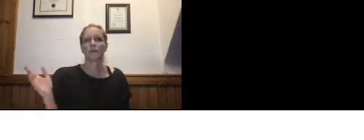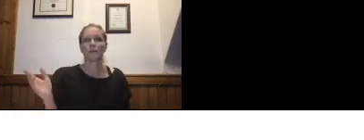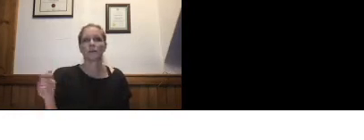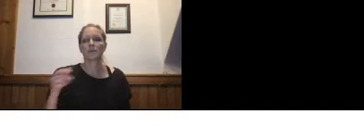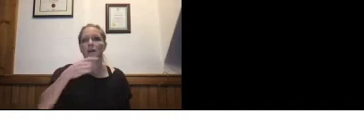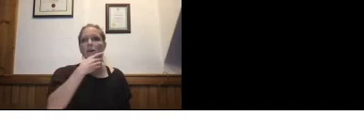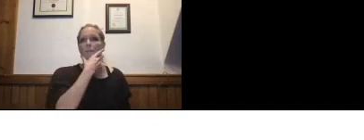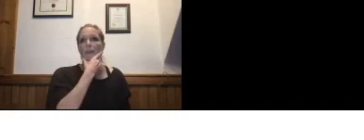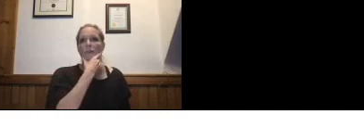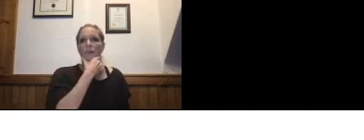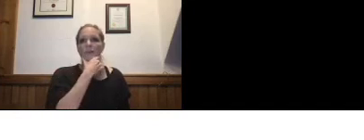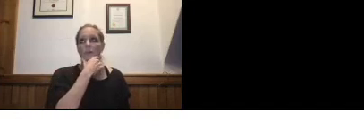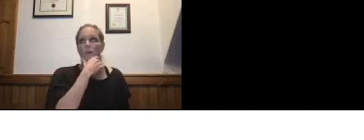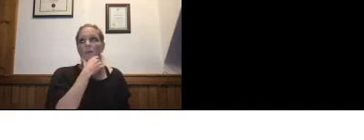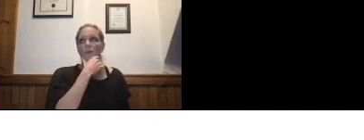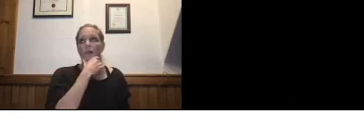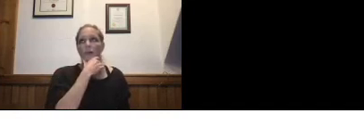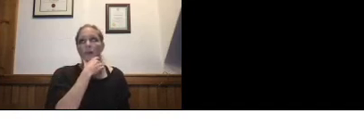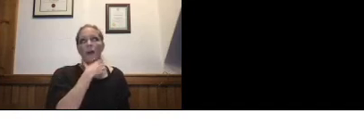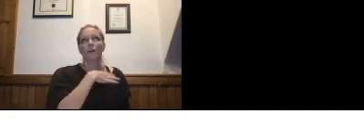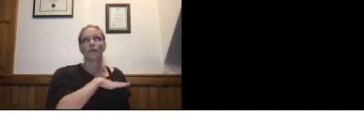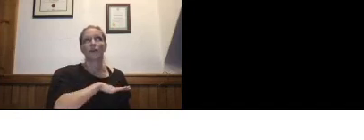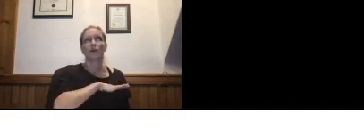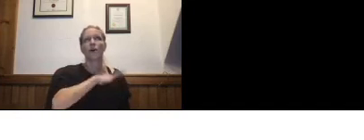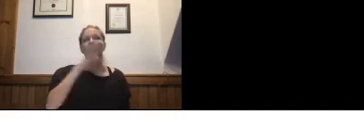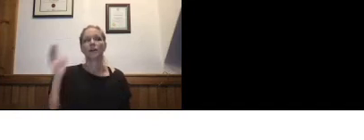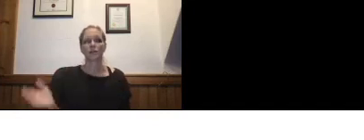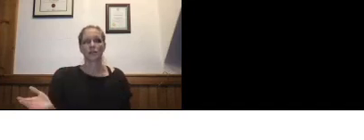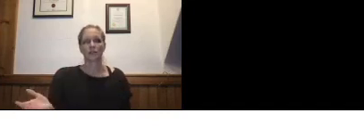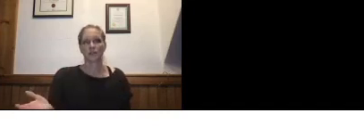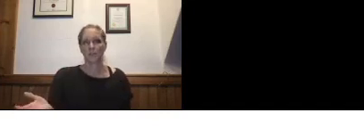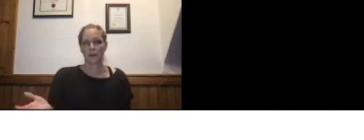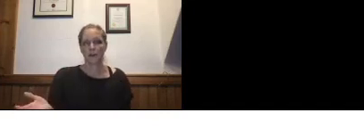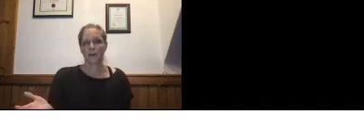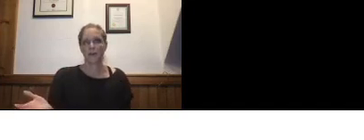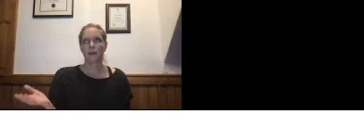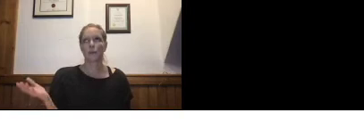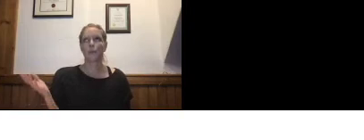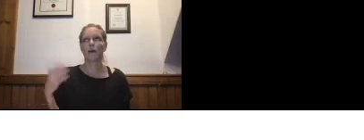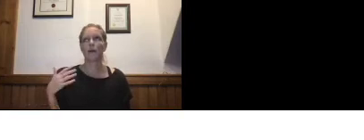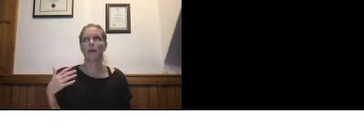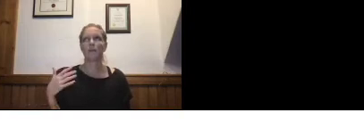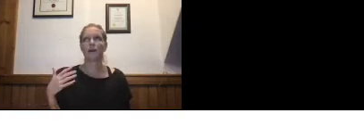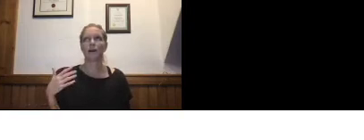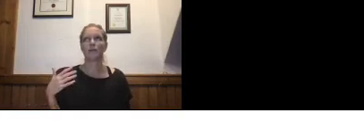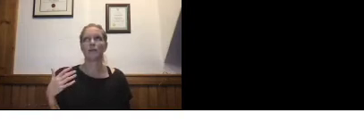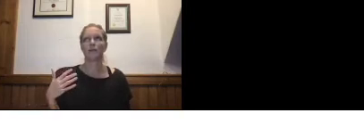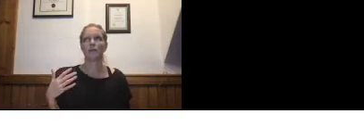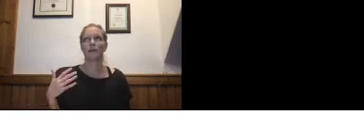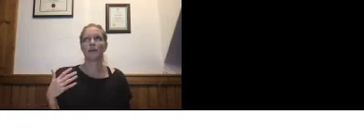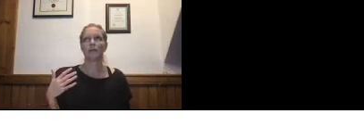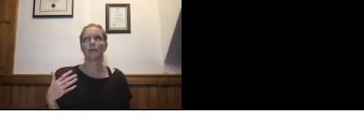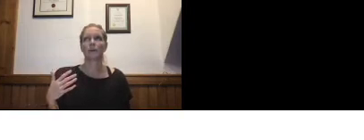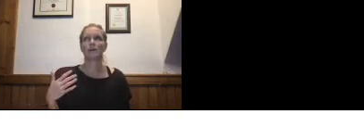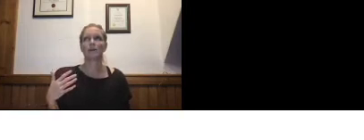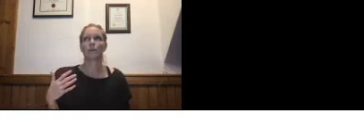this study was addressing was, out of all the other genes in the body, what genes